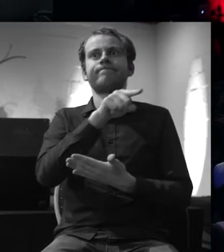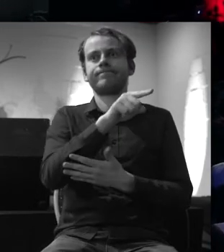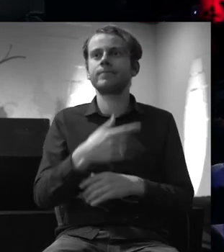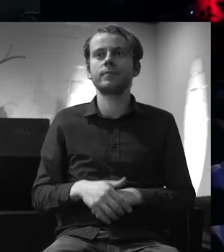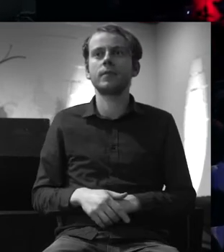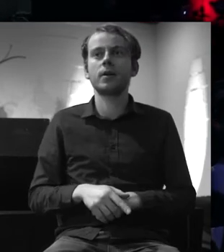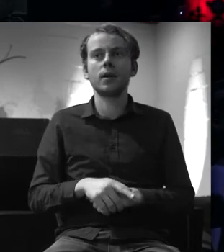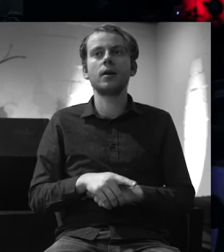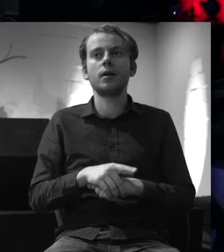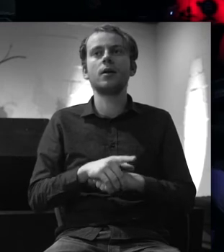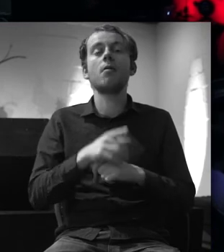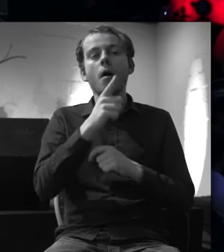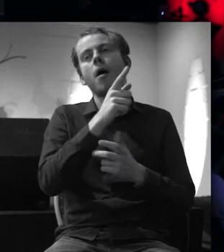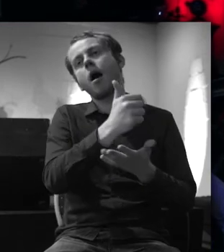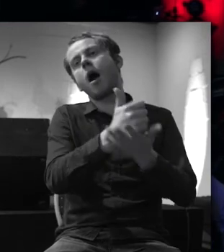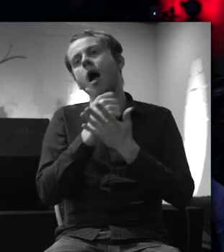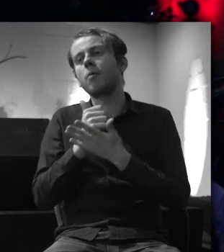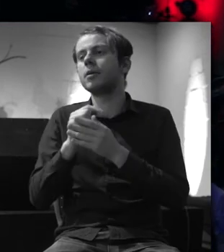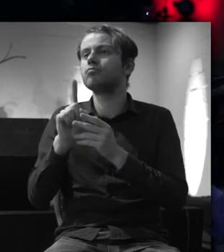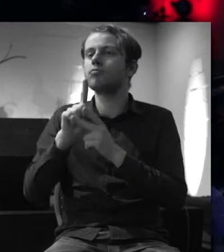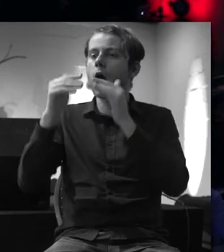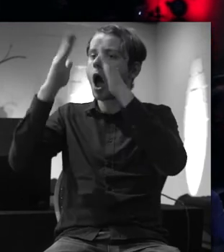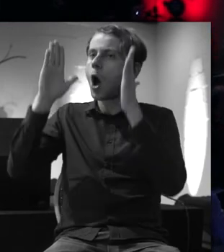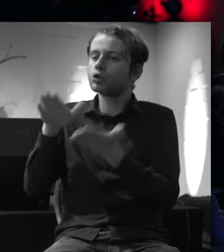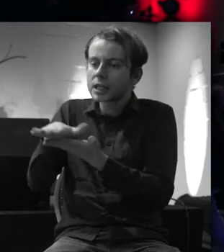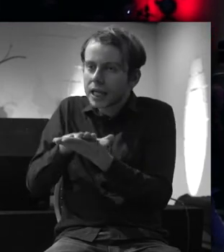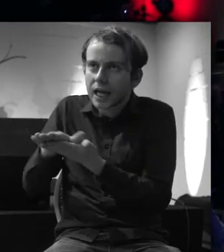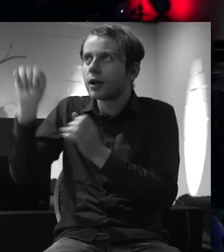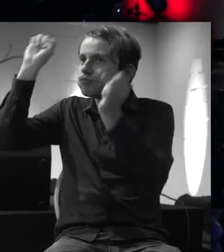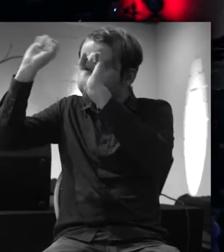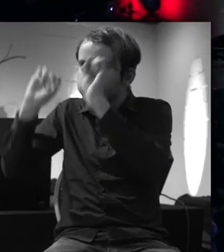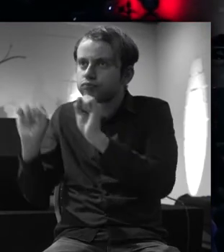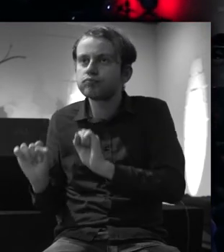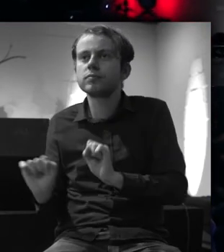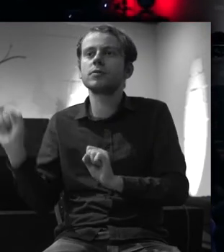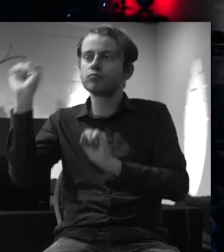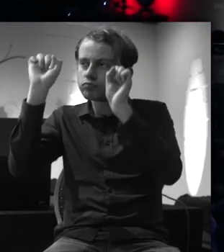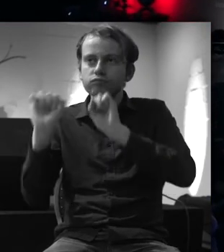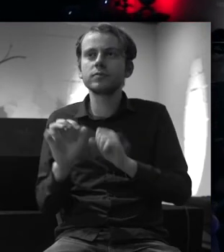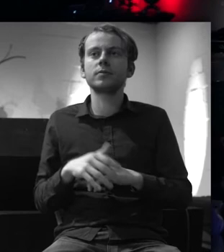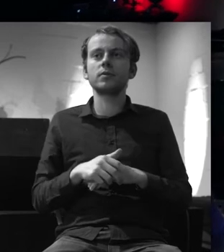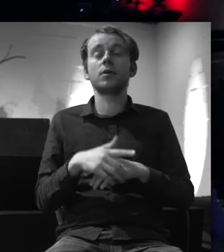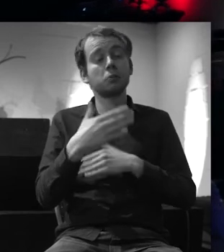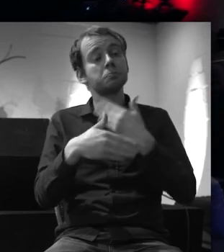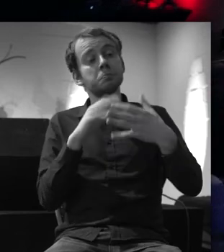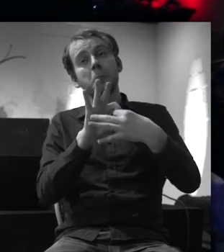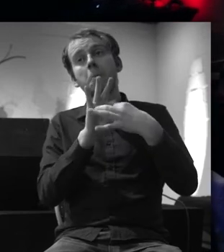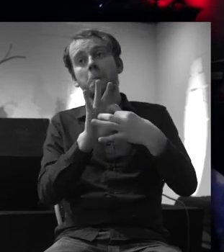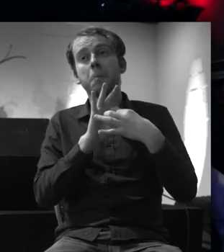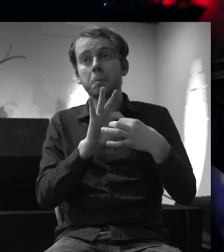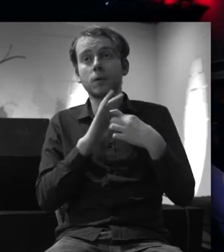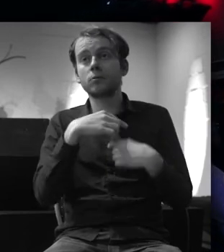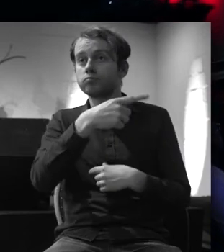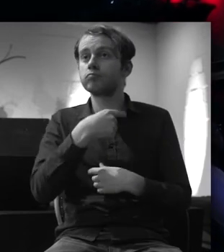But as time goes by, Sayed was much more involved in the daily operation and like interacting with the coworker and our entrepreneurs. And it happened